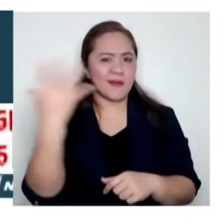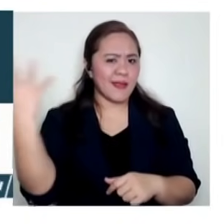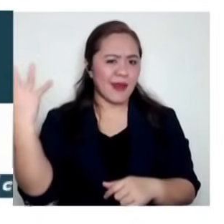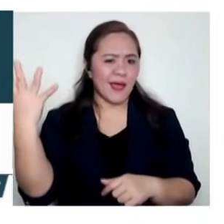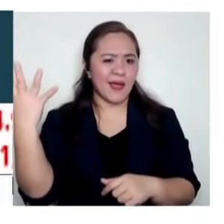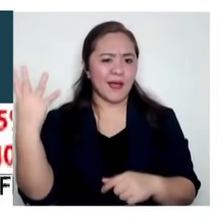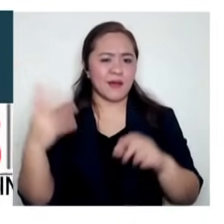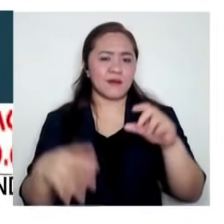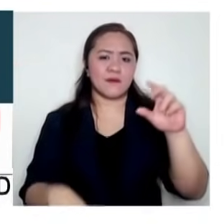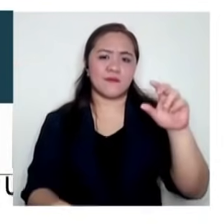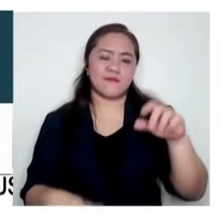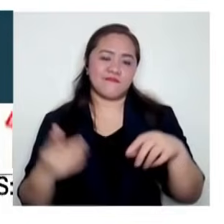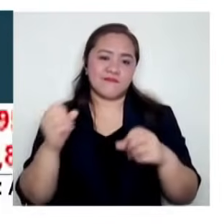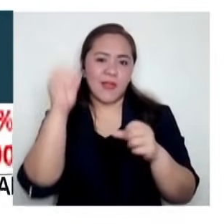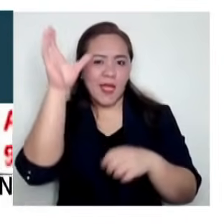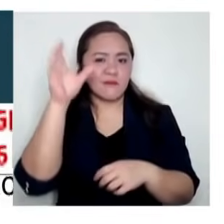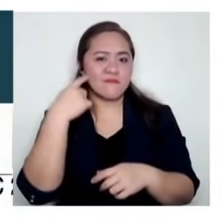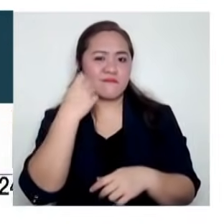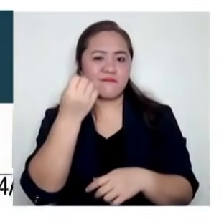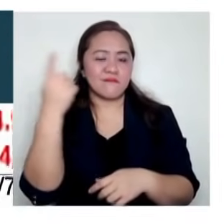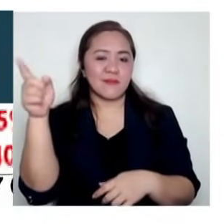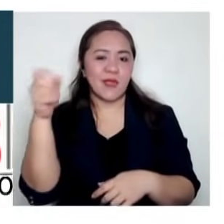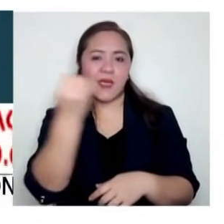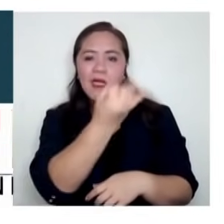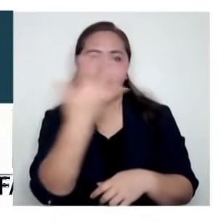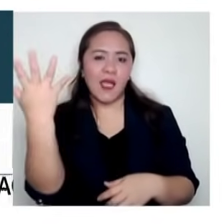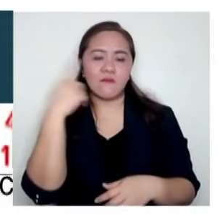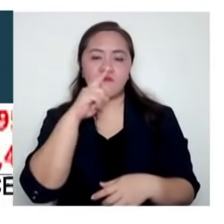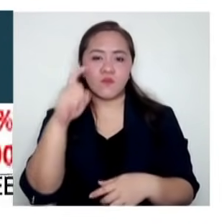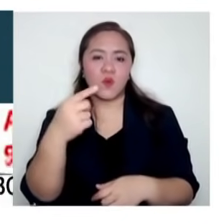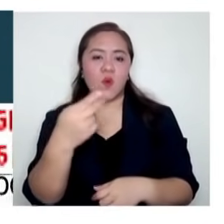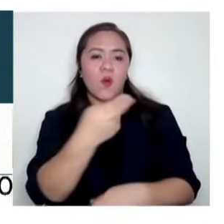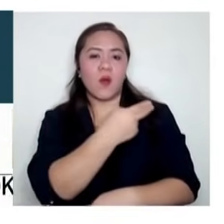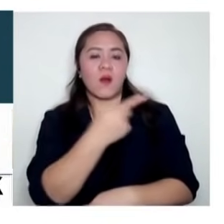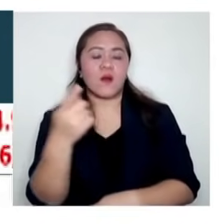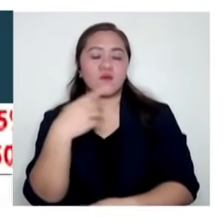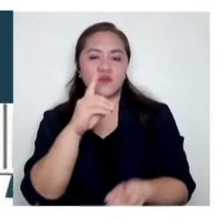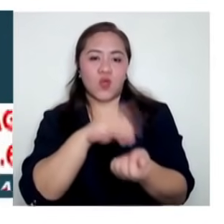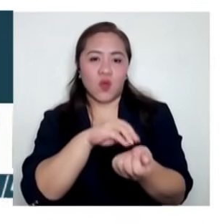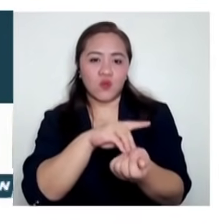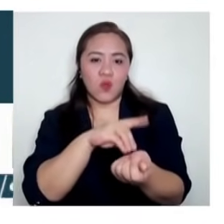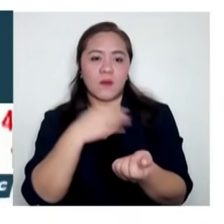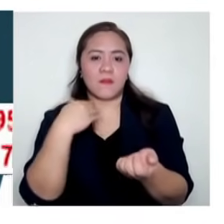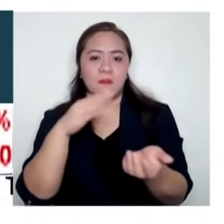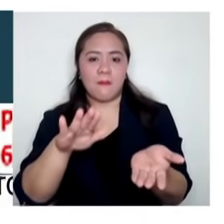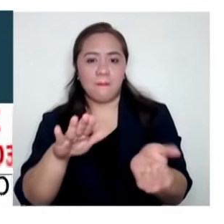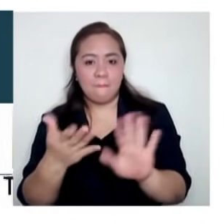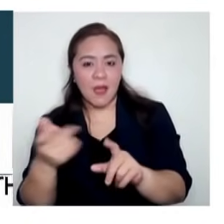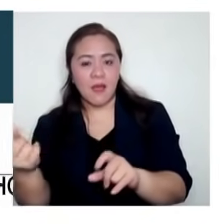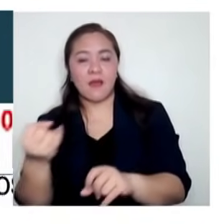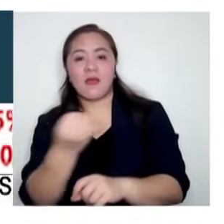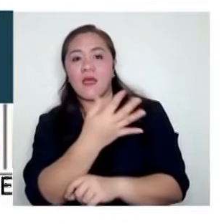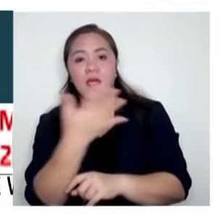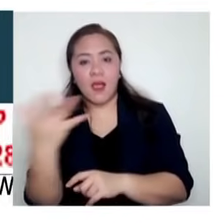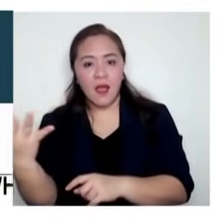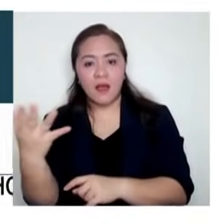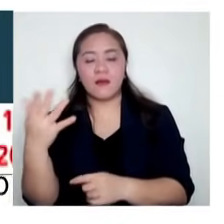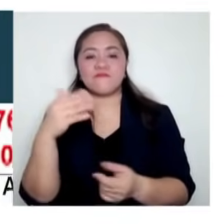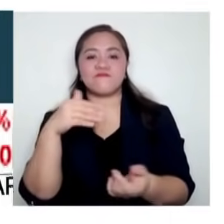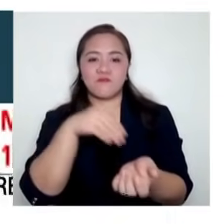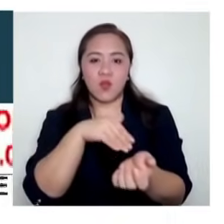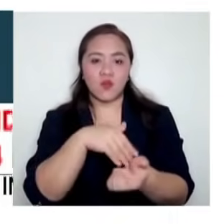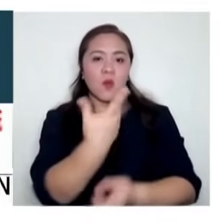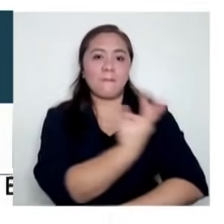many were vaccinated as against those unvaccinated? And how many among these vaccinated died? And when we tried to look at